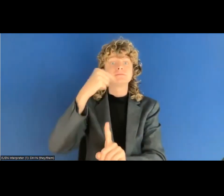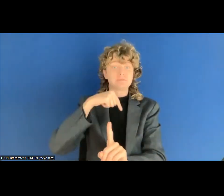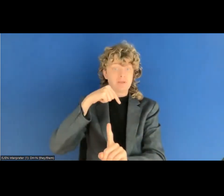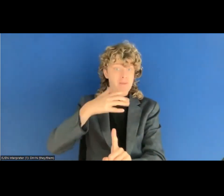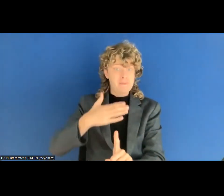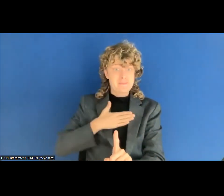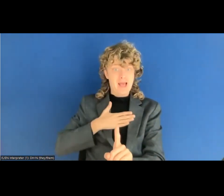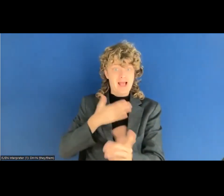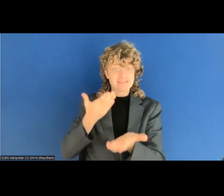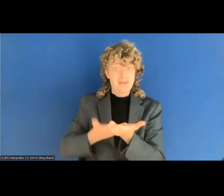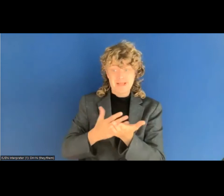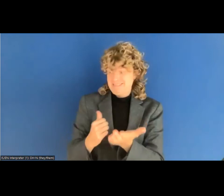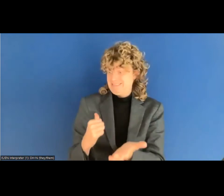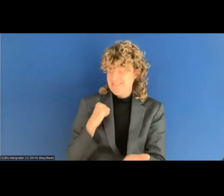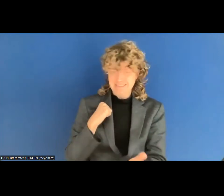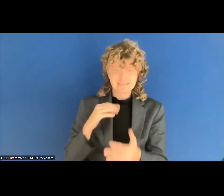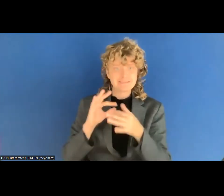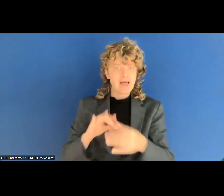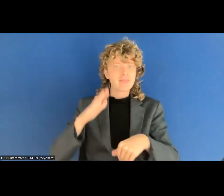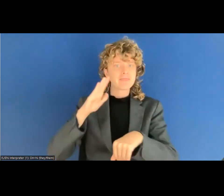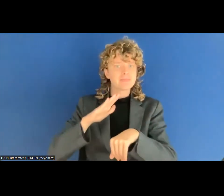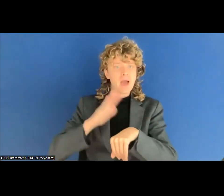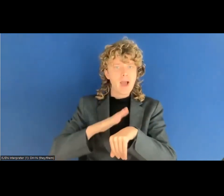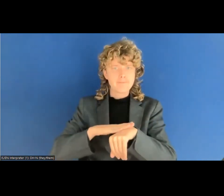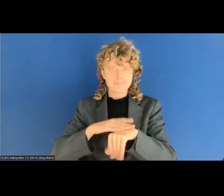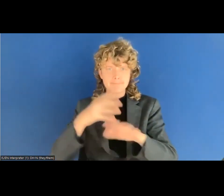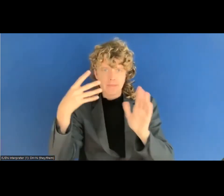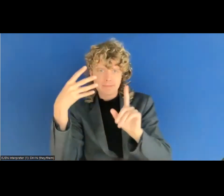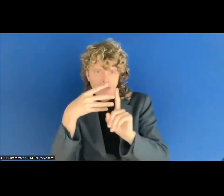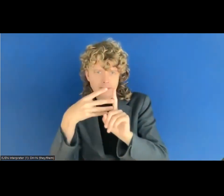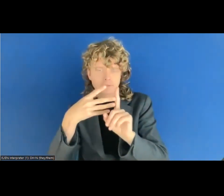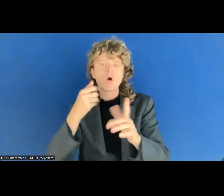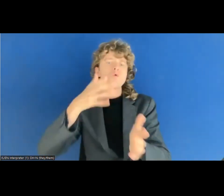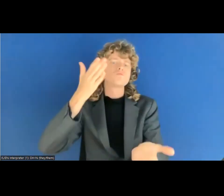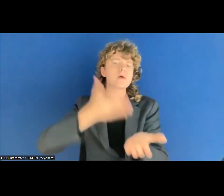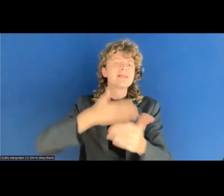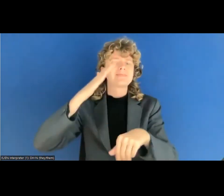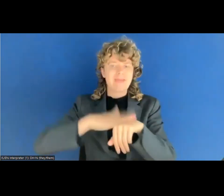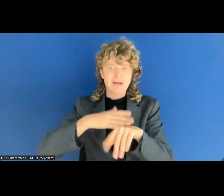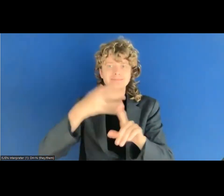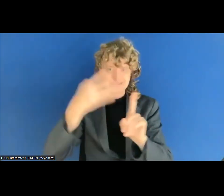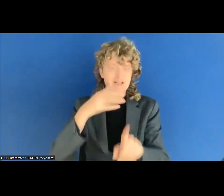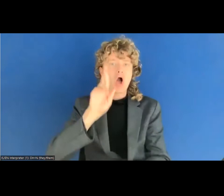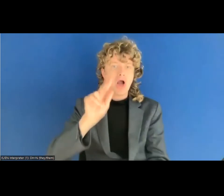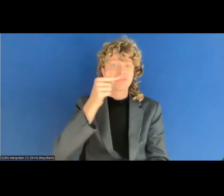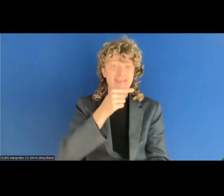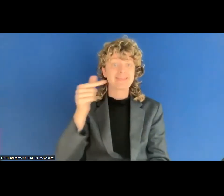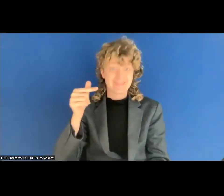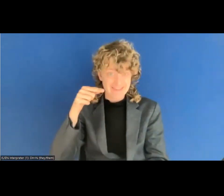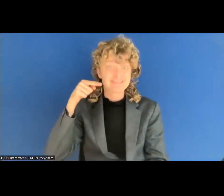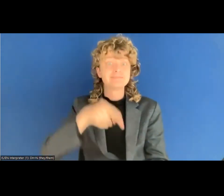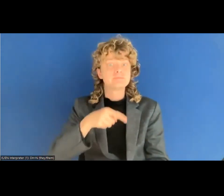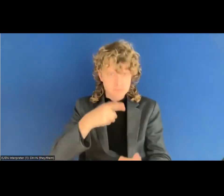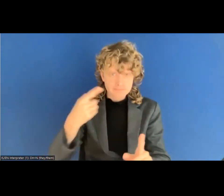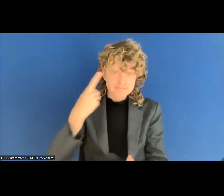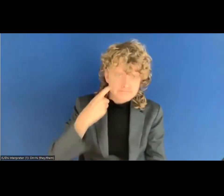we also took a look at what was existing in the real-time test communication standards from ITU. The trouble is at the